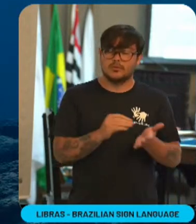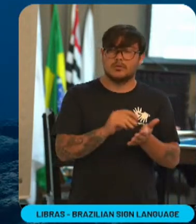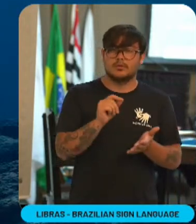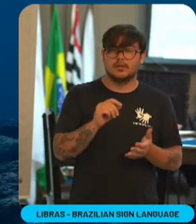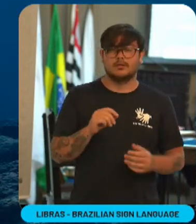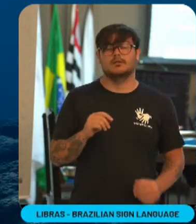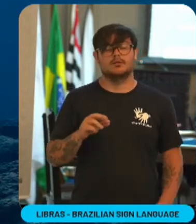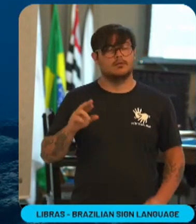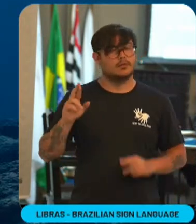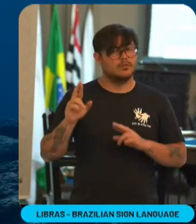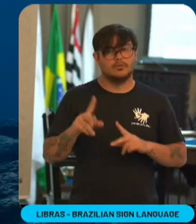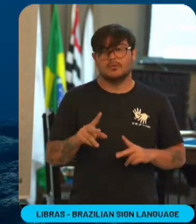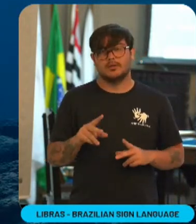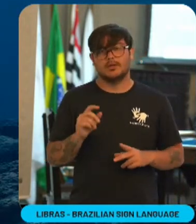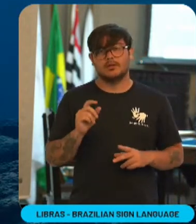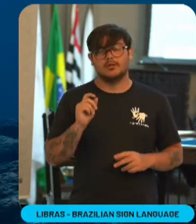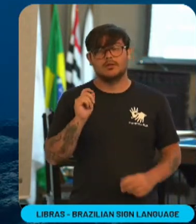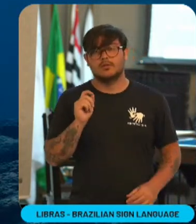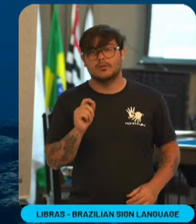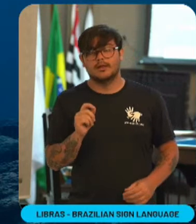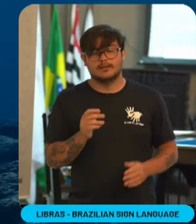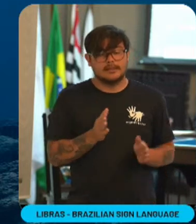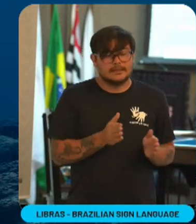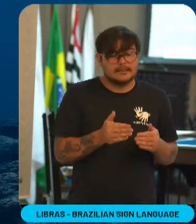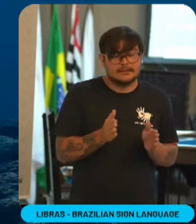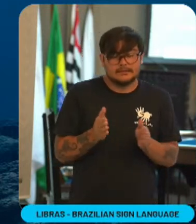connected. It is important to say that it's not